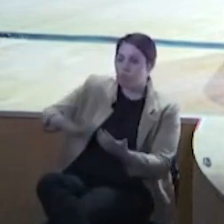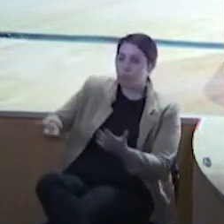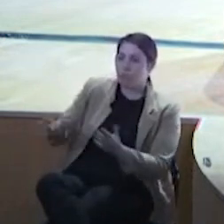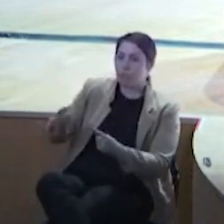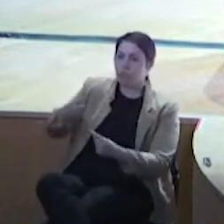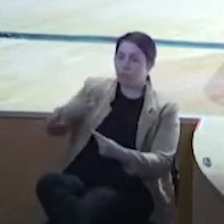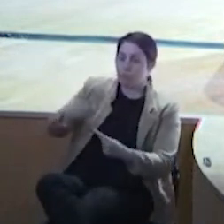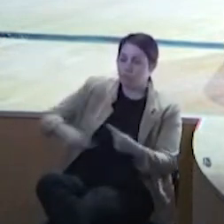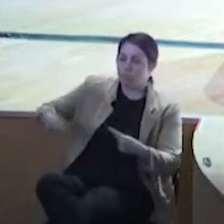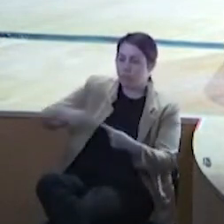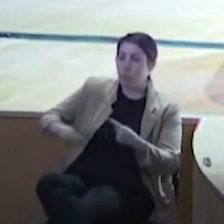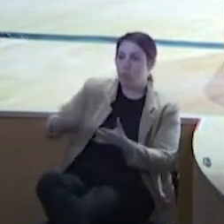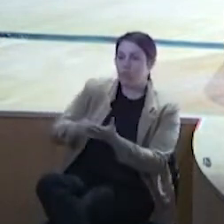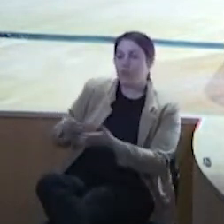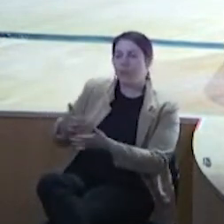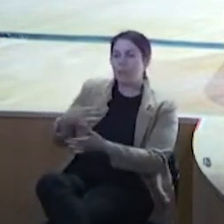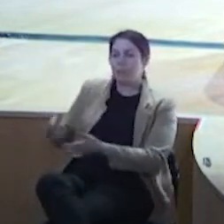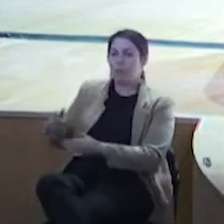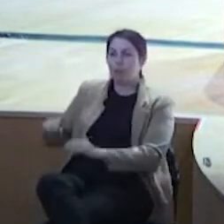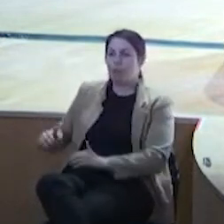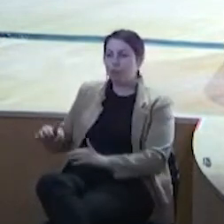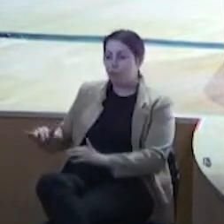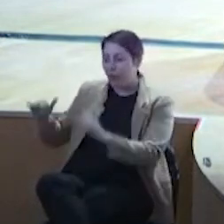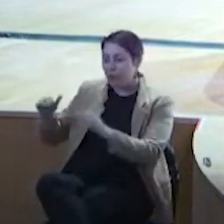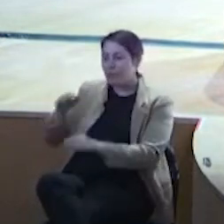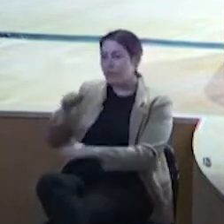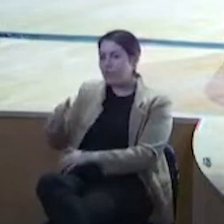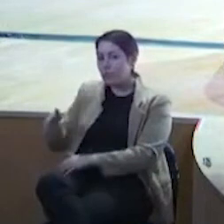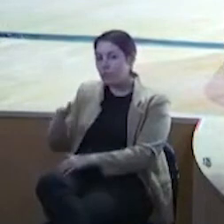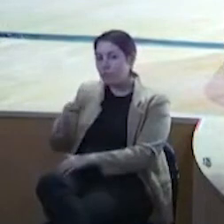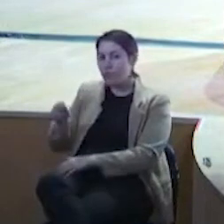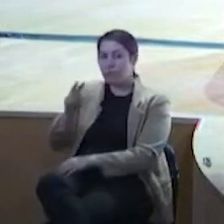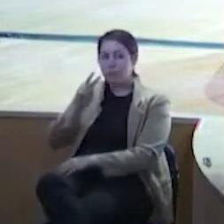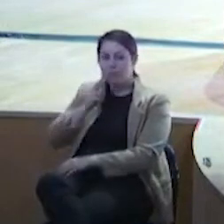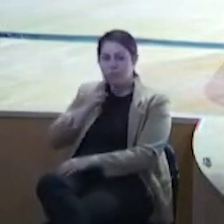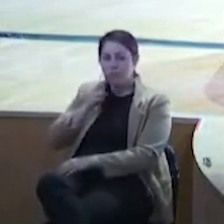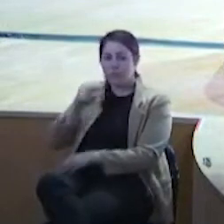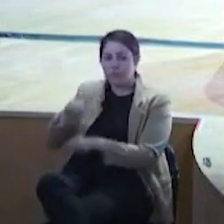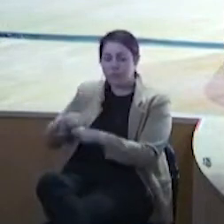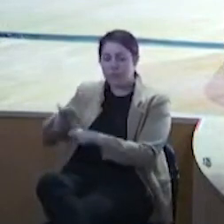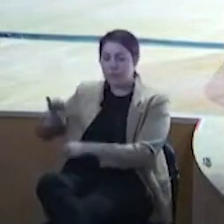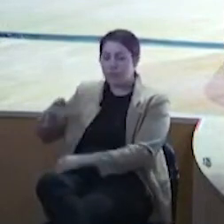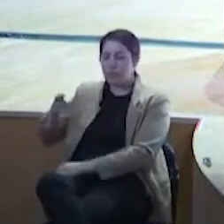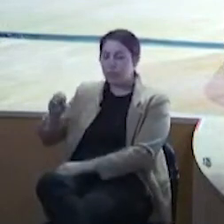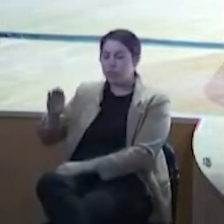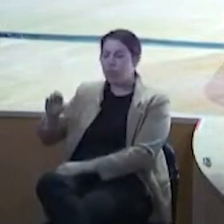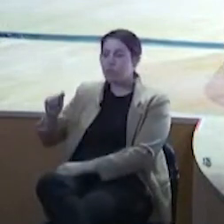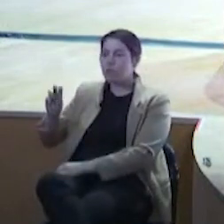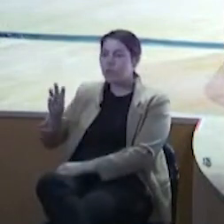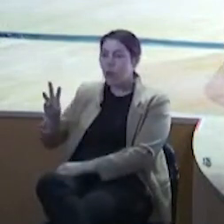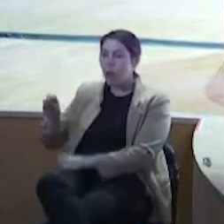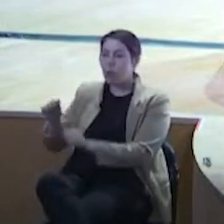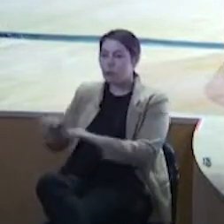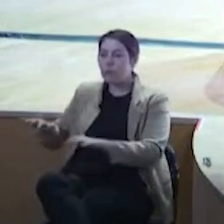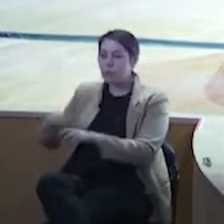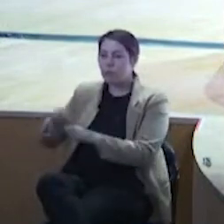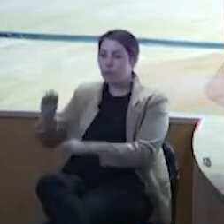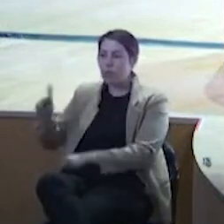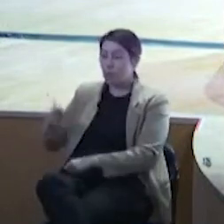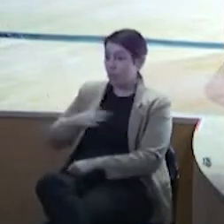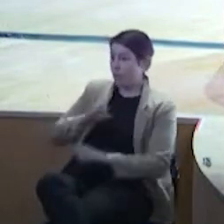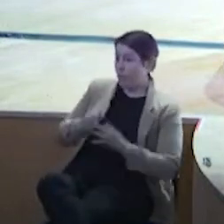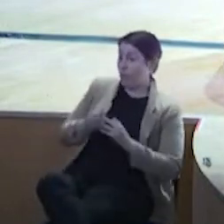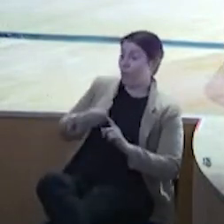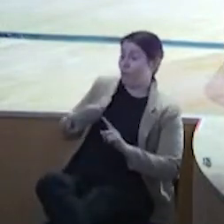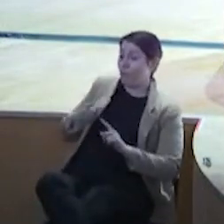produce. I'm from the Choctaw Reservation in southeast Oklahoma. My family arrived in Oklahoma